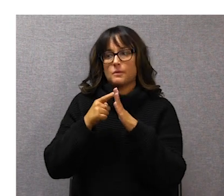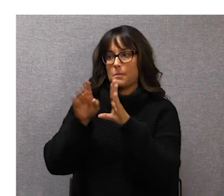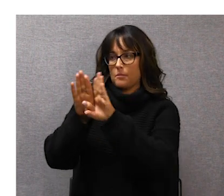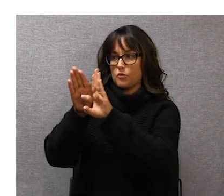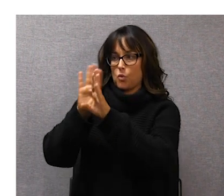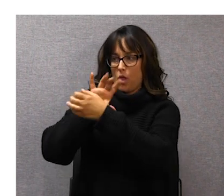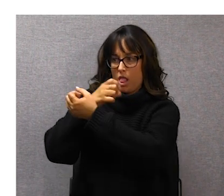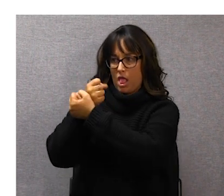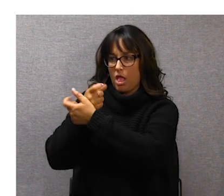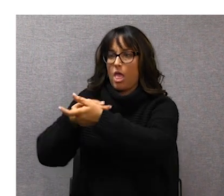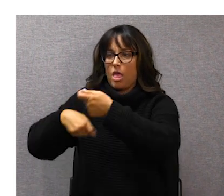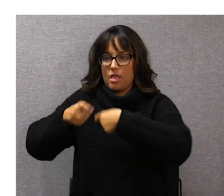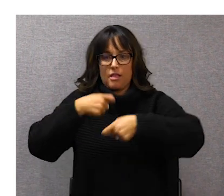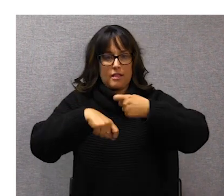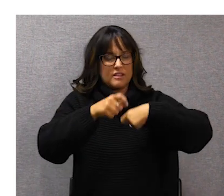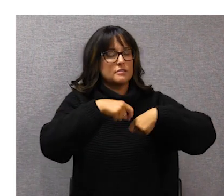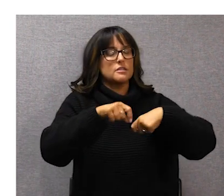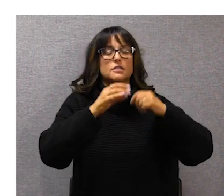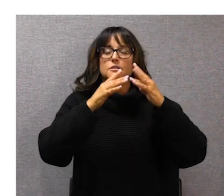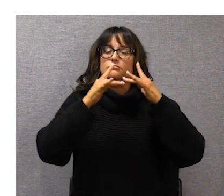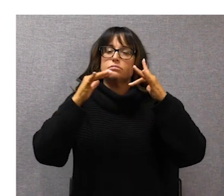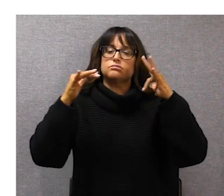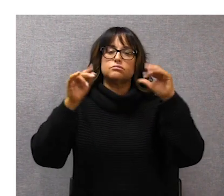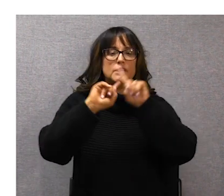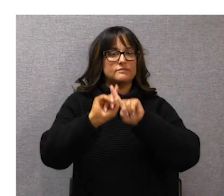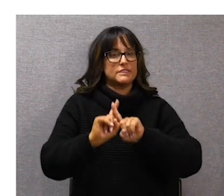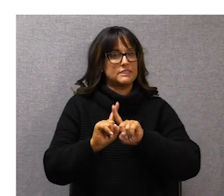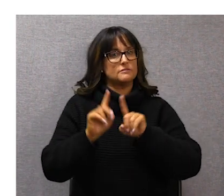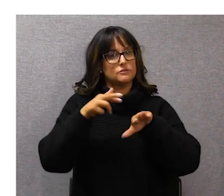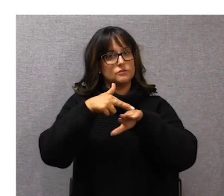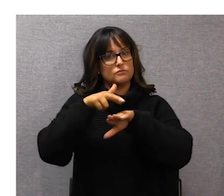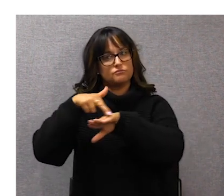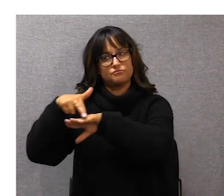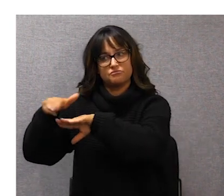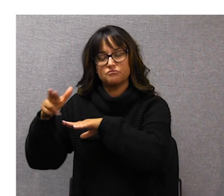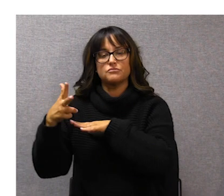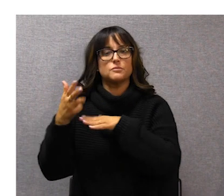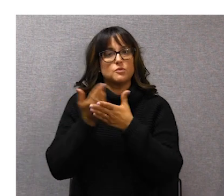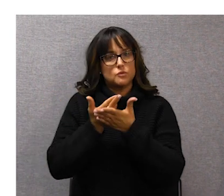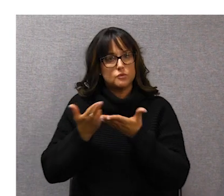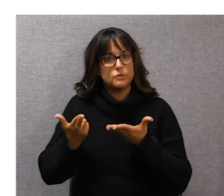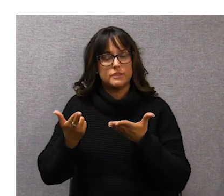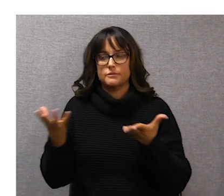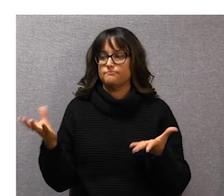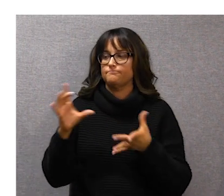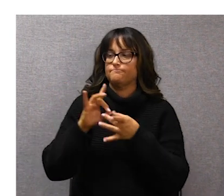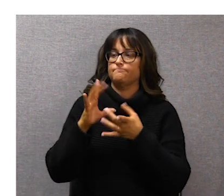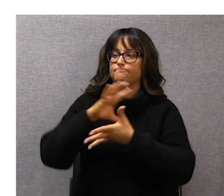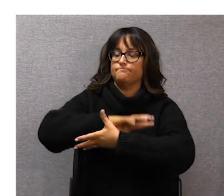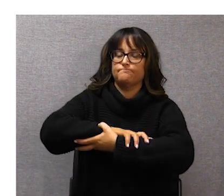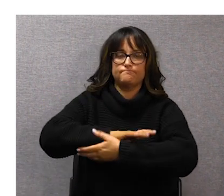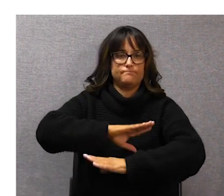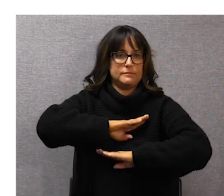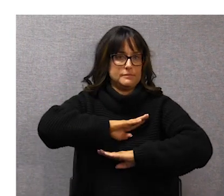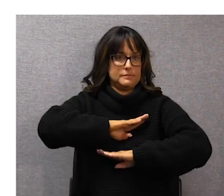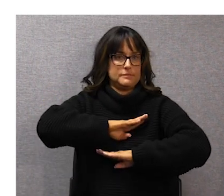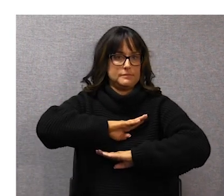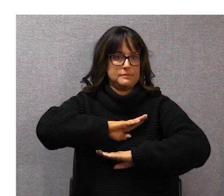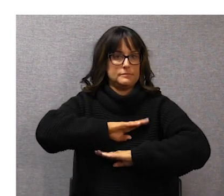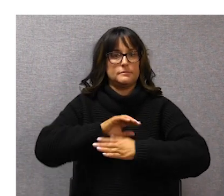involves changing locks on doors, all different kinds of community resources that we may plug into to make sure that that victim gets what they